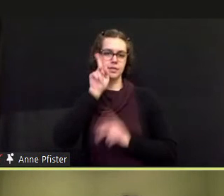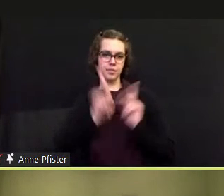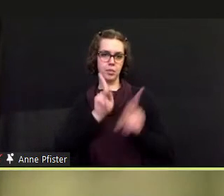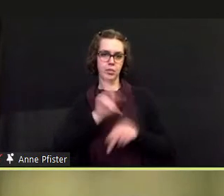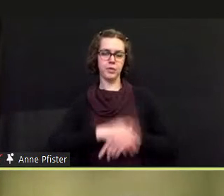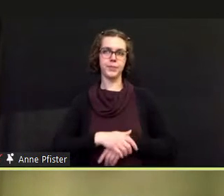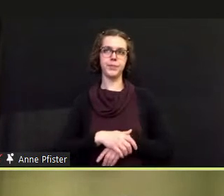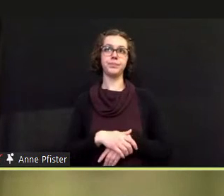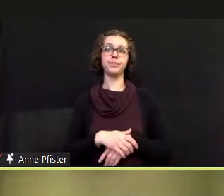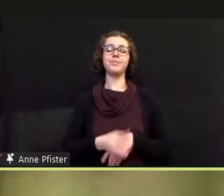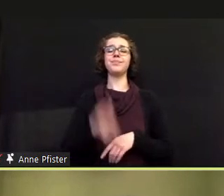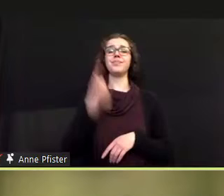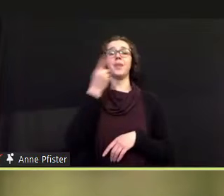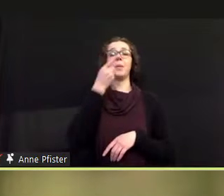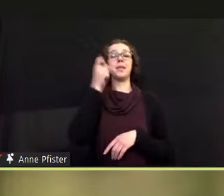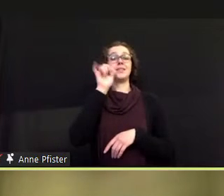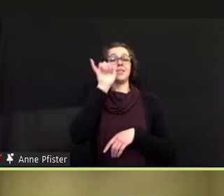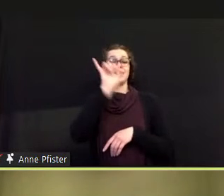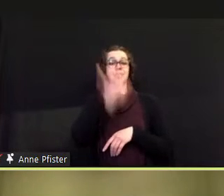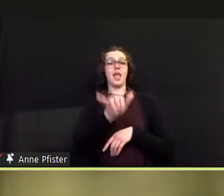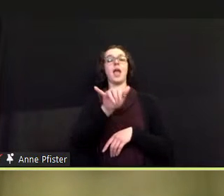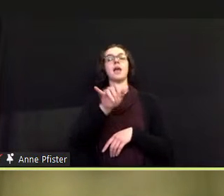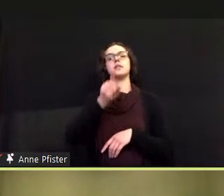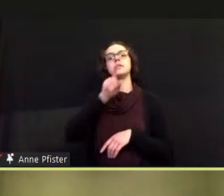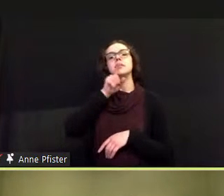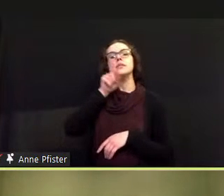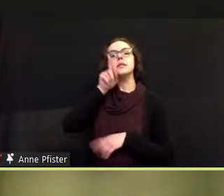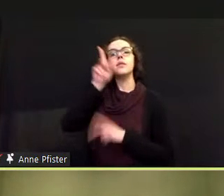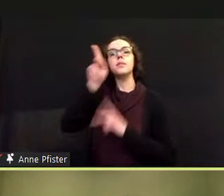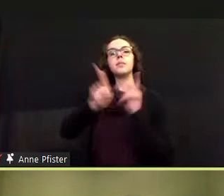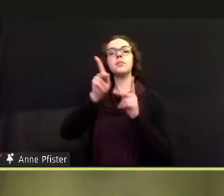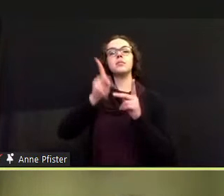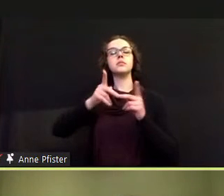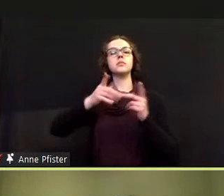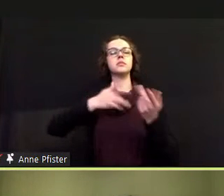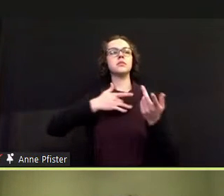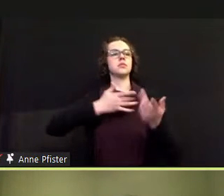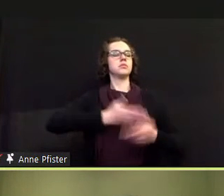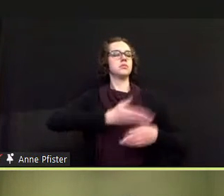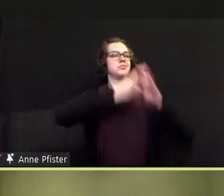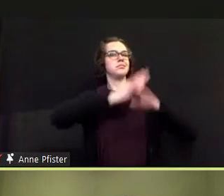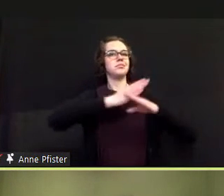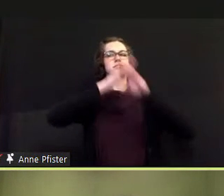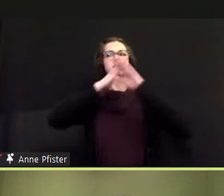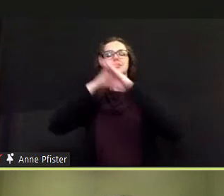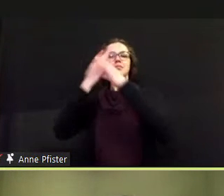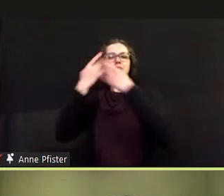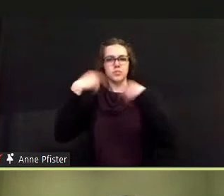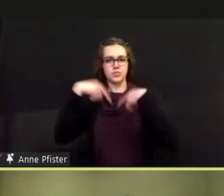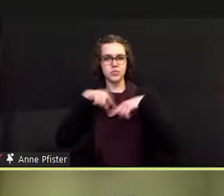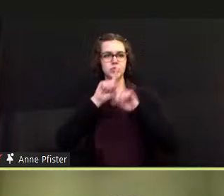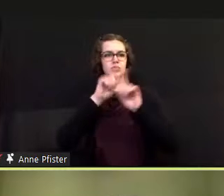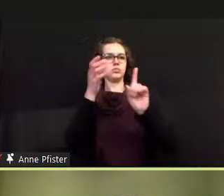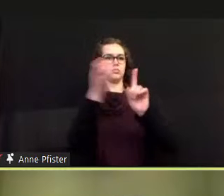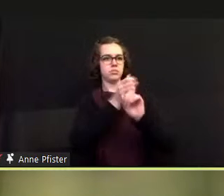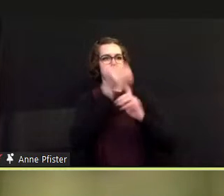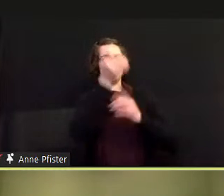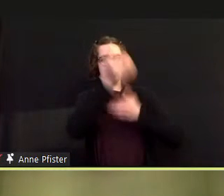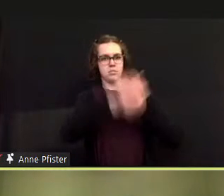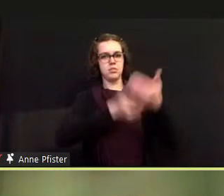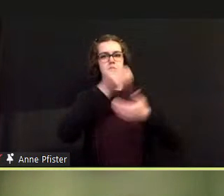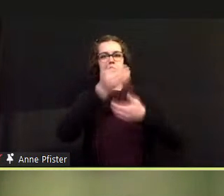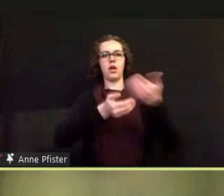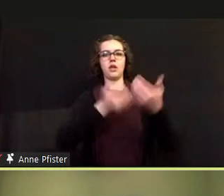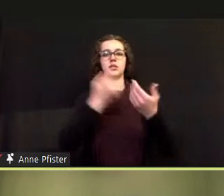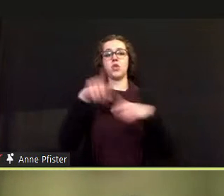Because of this, deaf people face many barriers to due process in the legal system, as